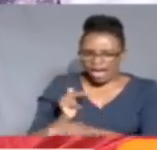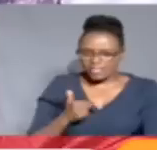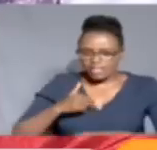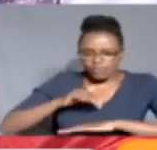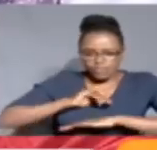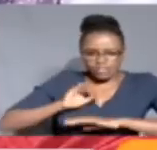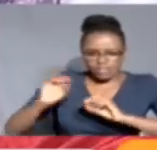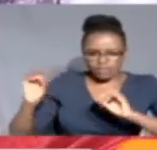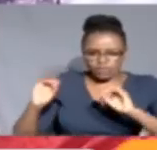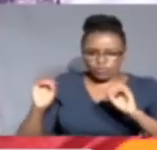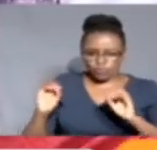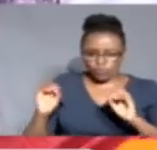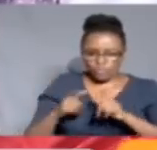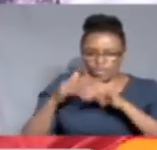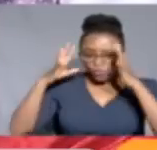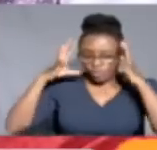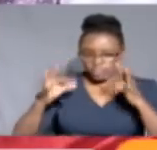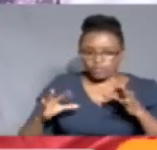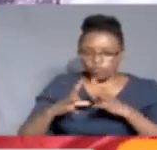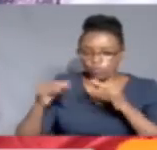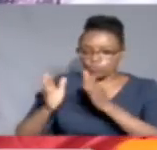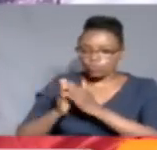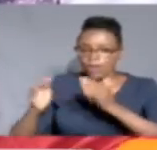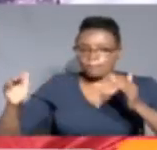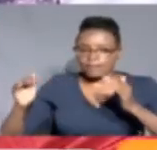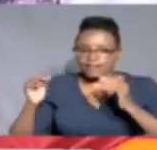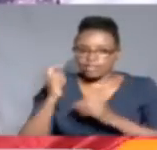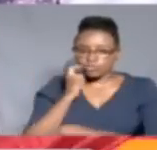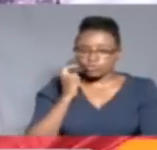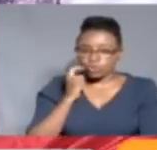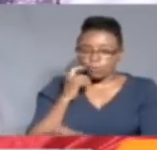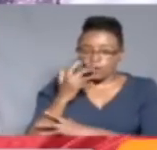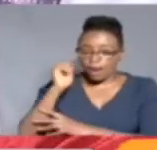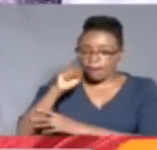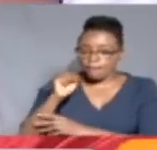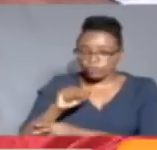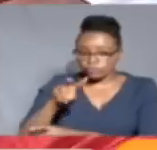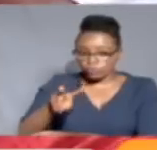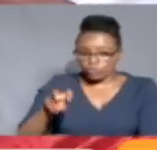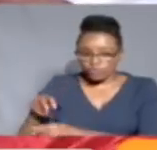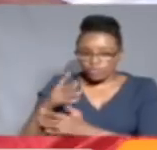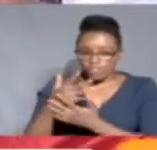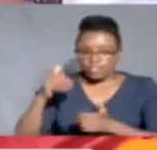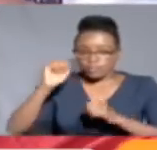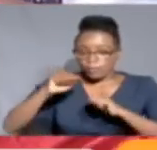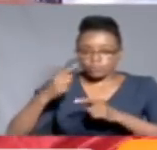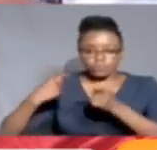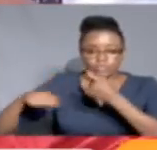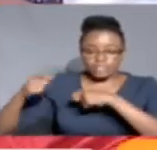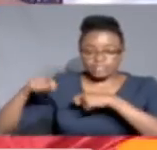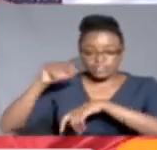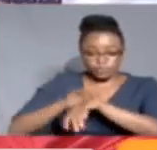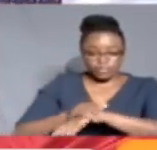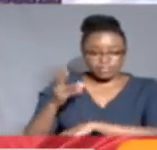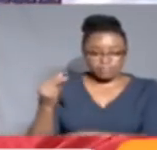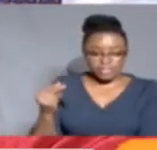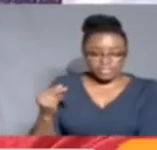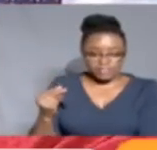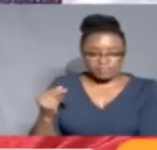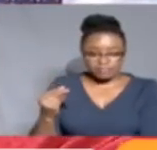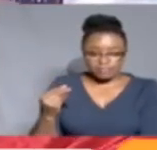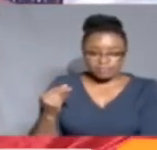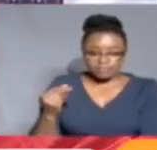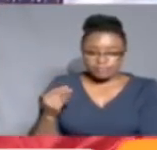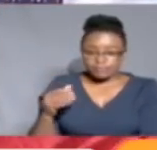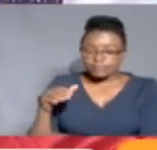enough. So we decided to go to a bigger shop where we could steal things that we could sell to get money.